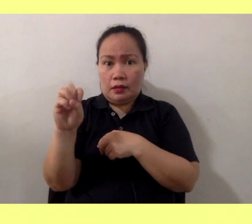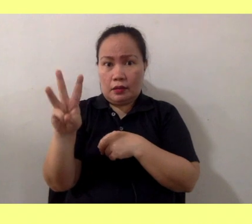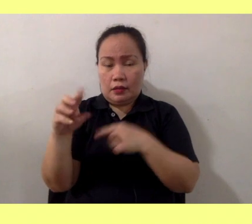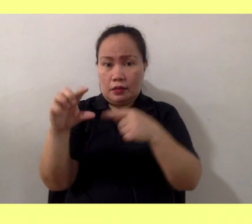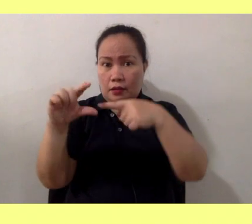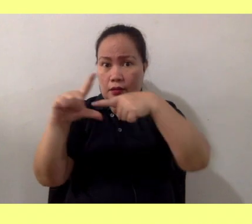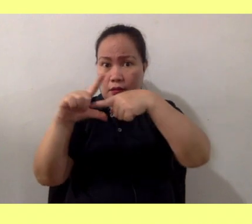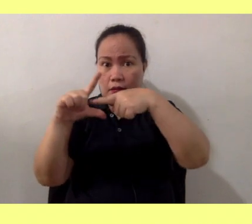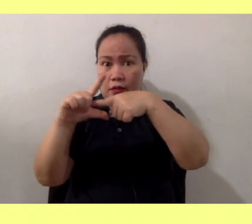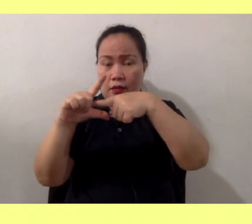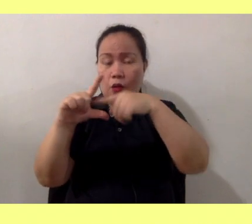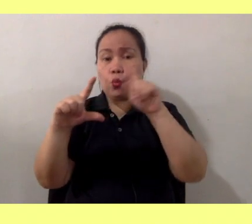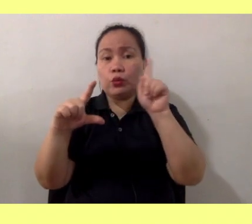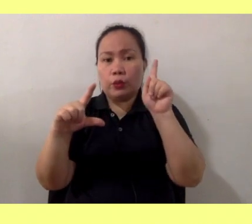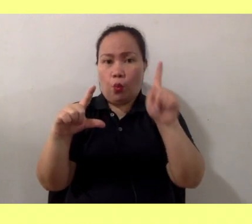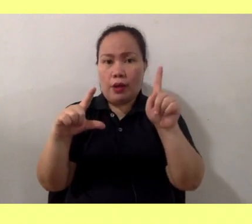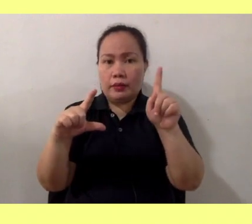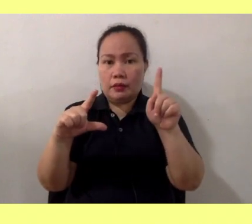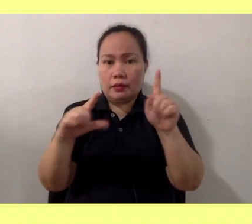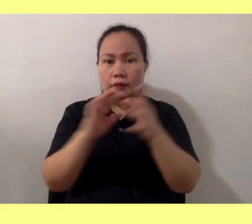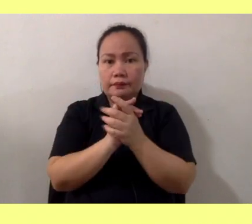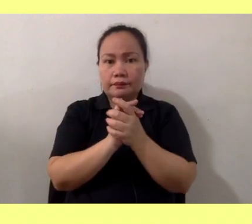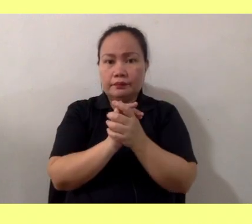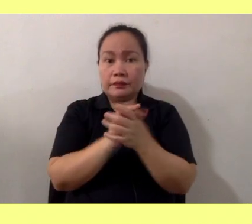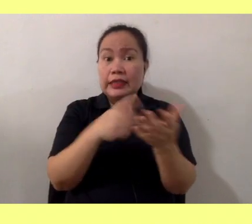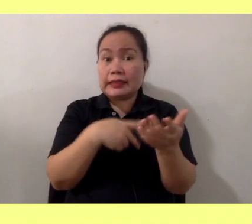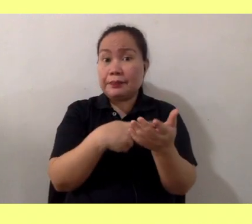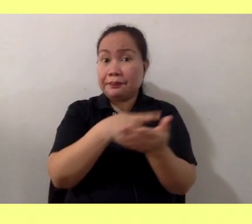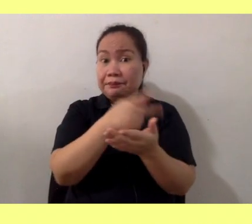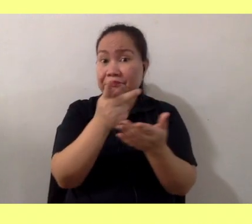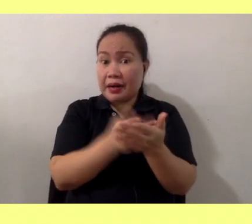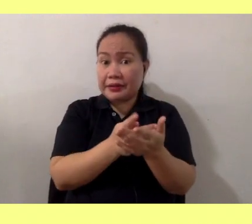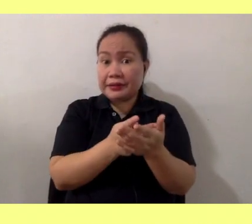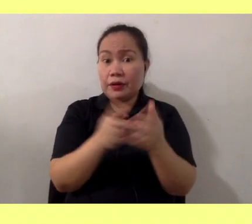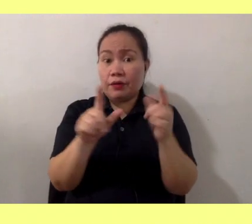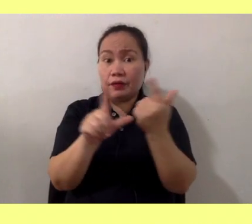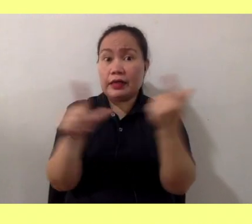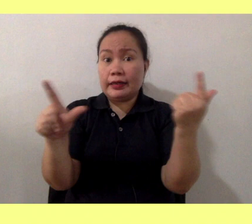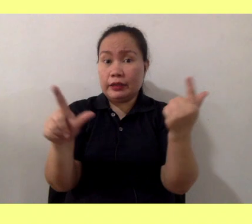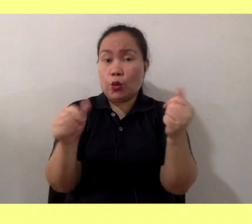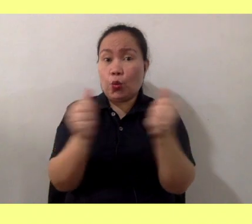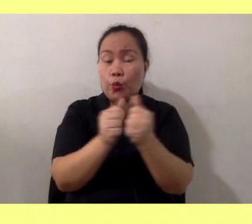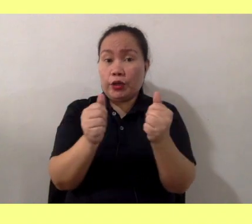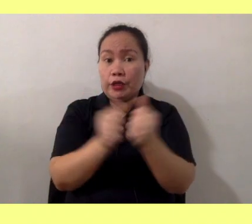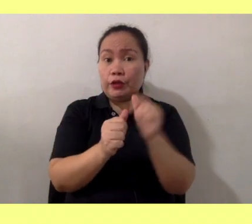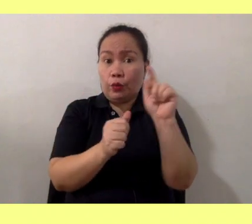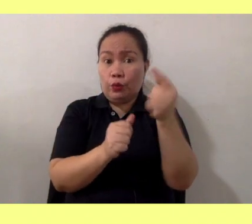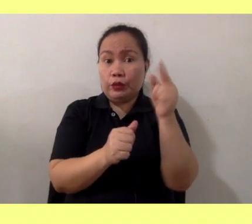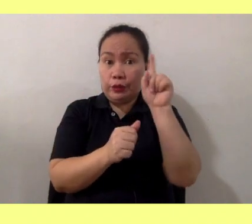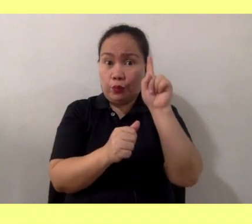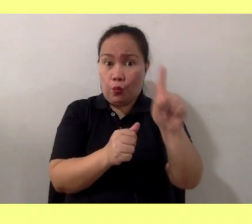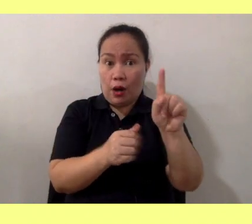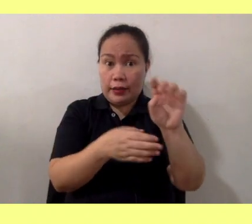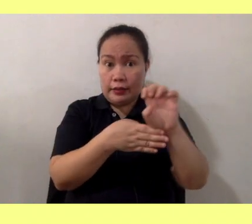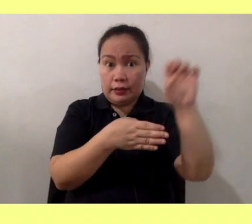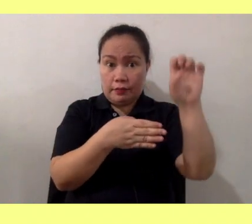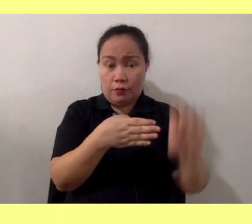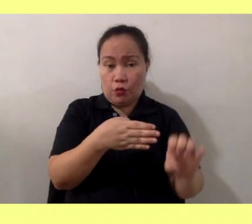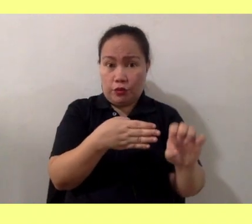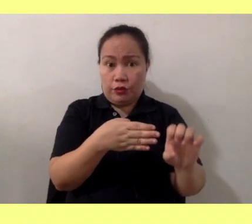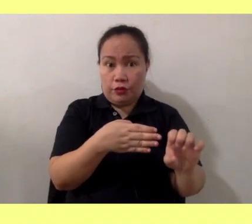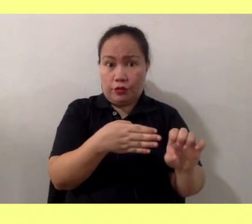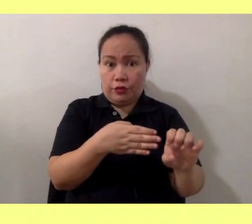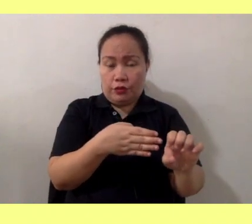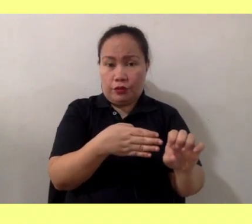is also a part of a line. So, pare-pareho silang part of a line with only 1 endpoint. So, kung ito may